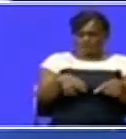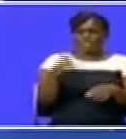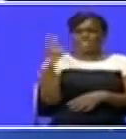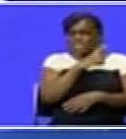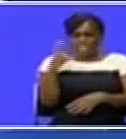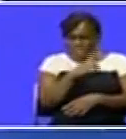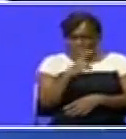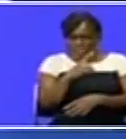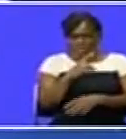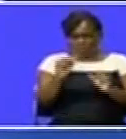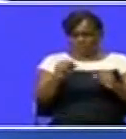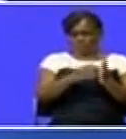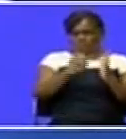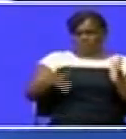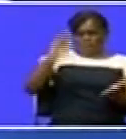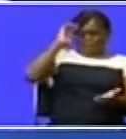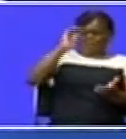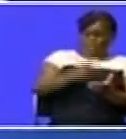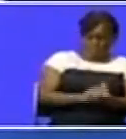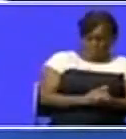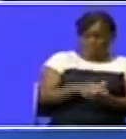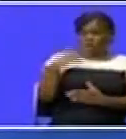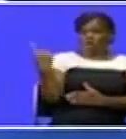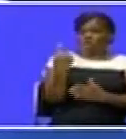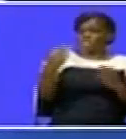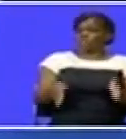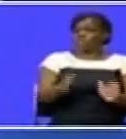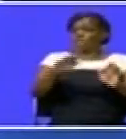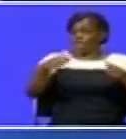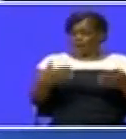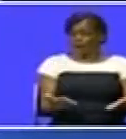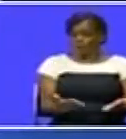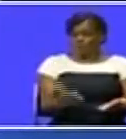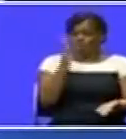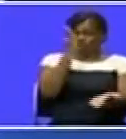than they currently are. So we believe that the only way to really